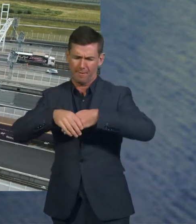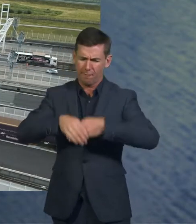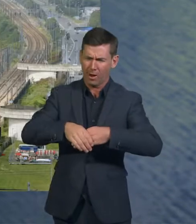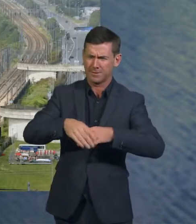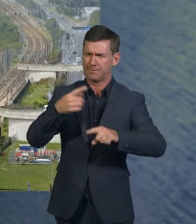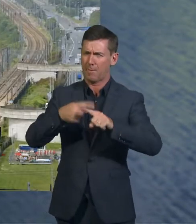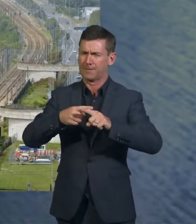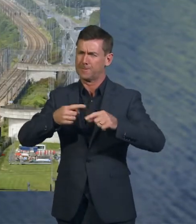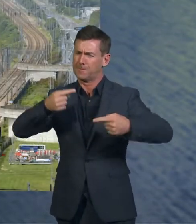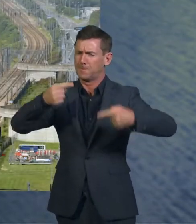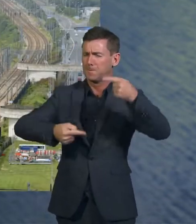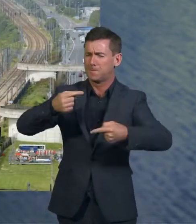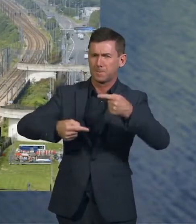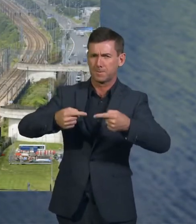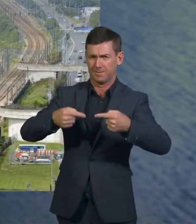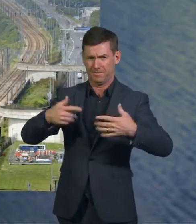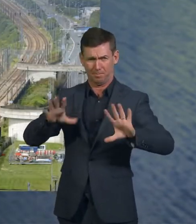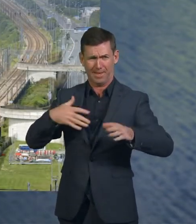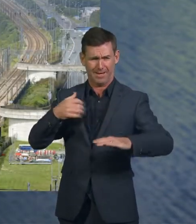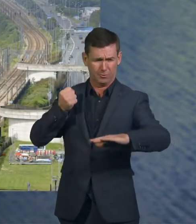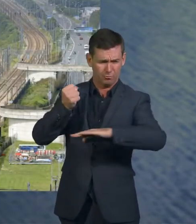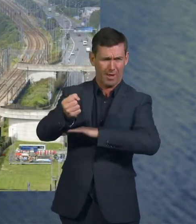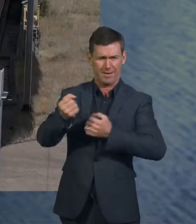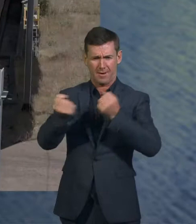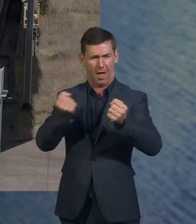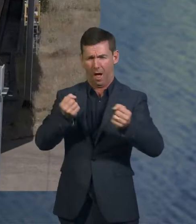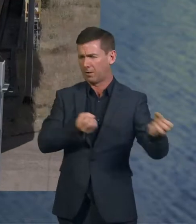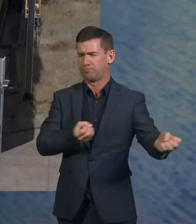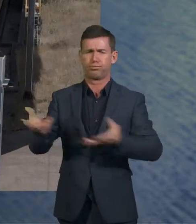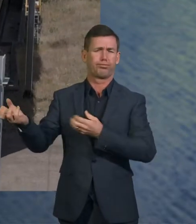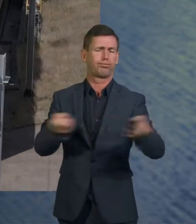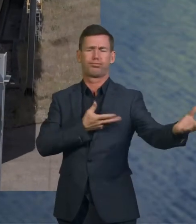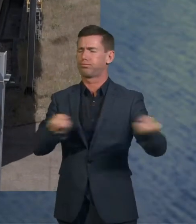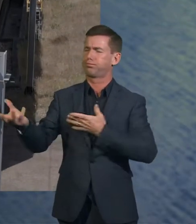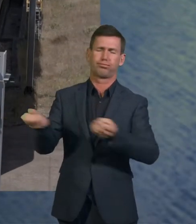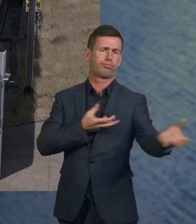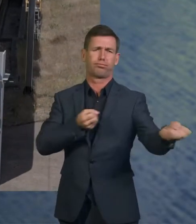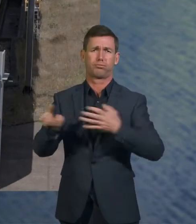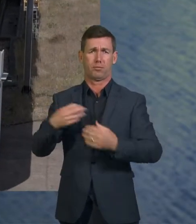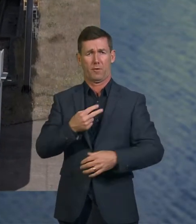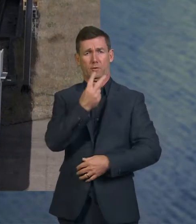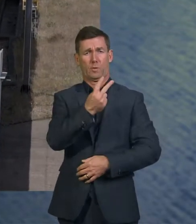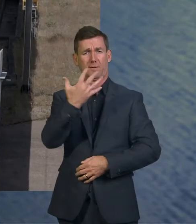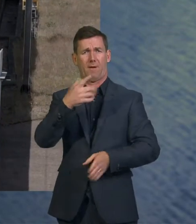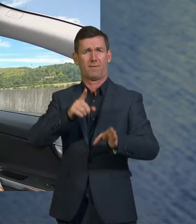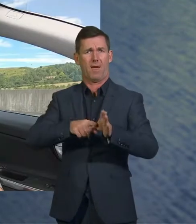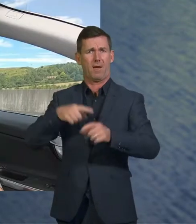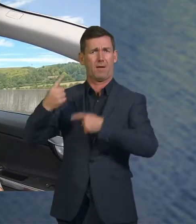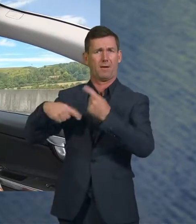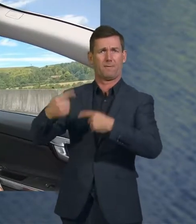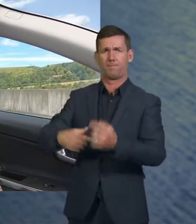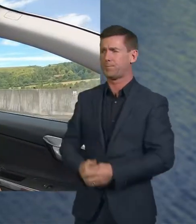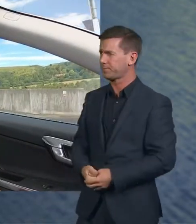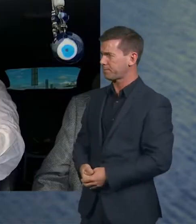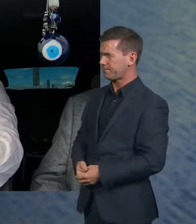lorries and people between those two countries for a quarter of a century. I tell you what, they need a bit of a bath. 25 years